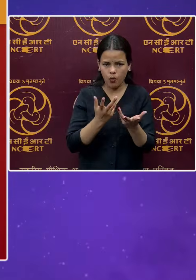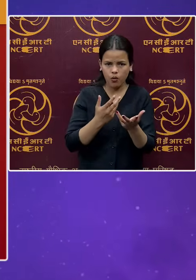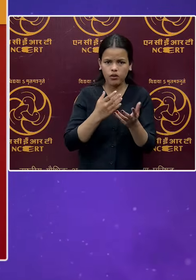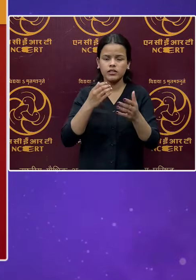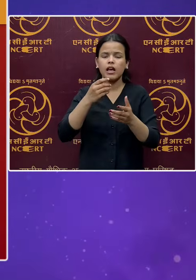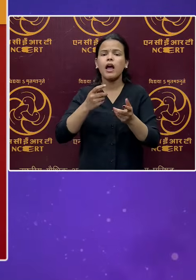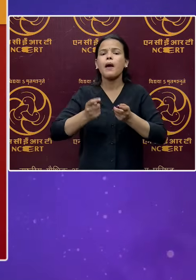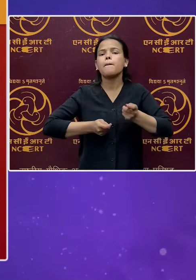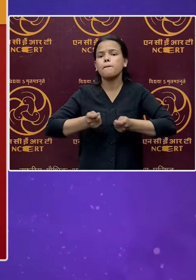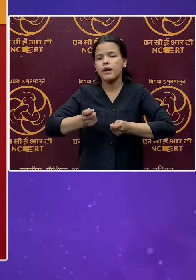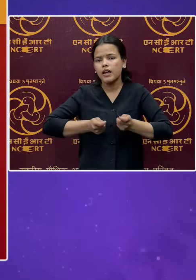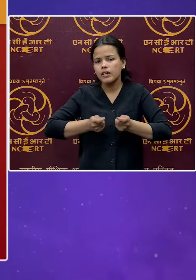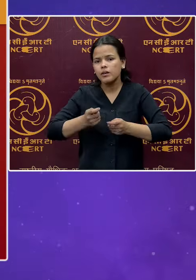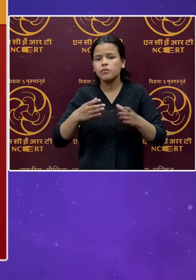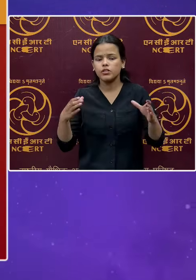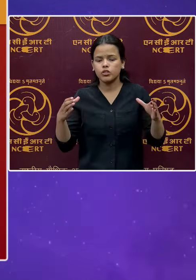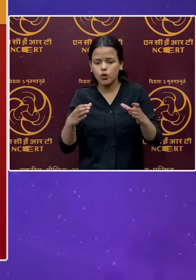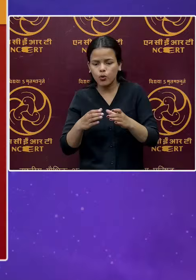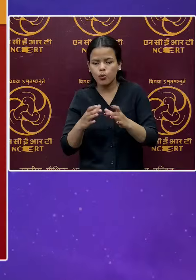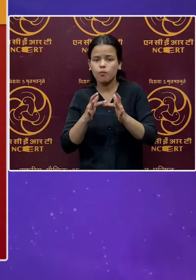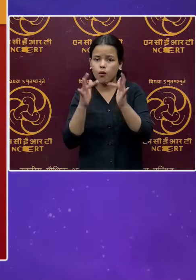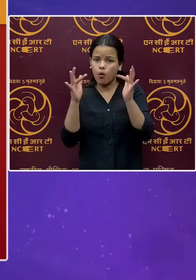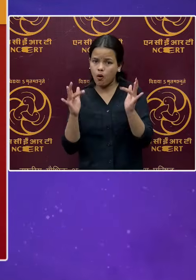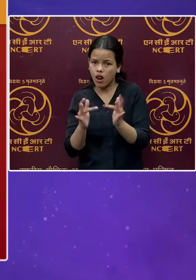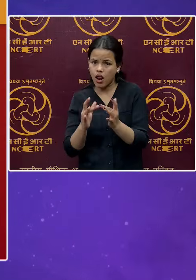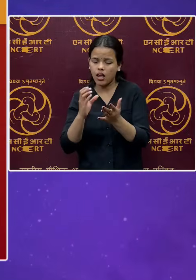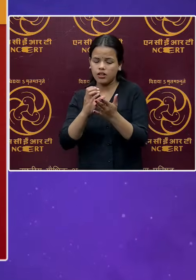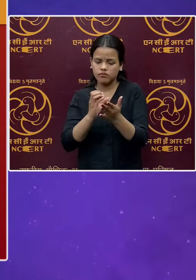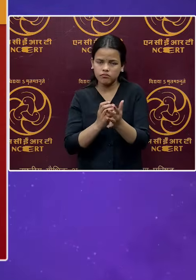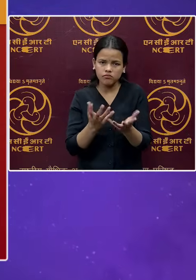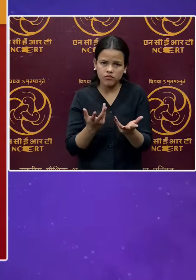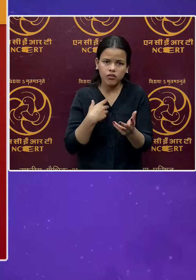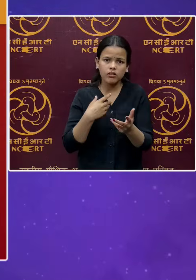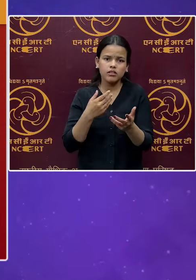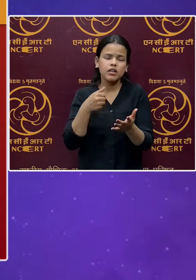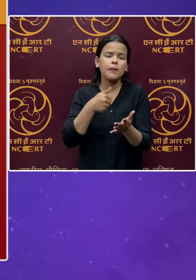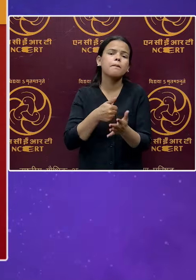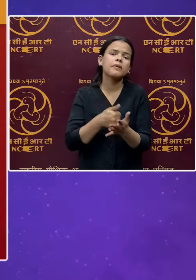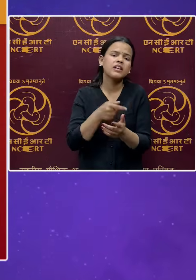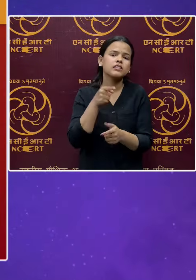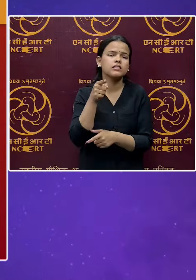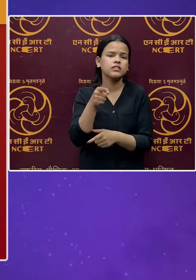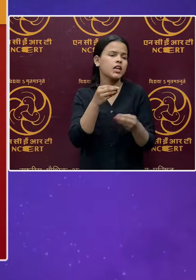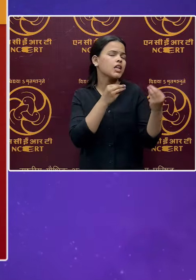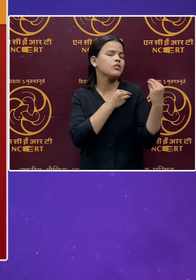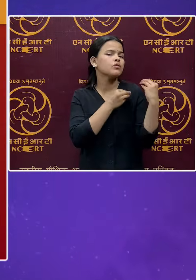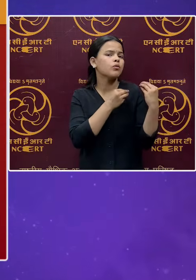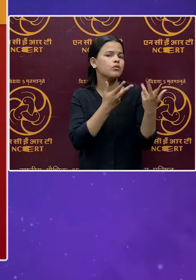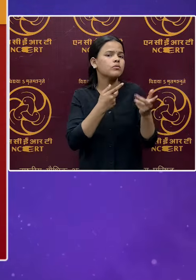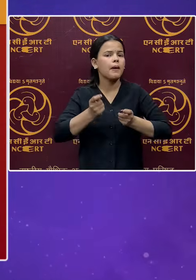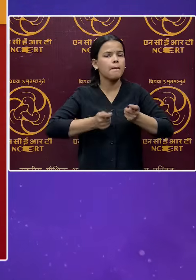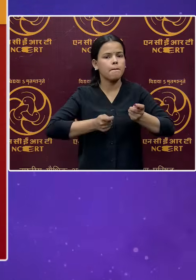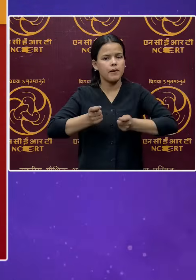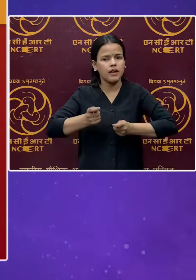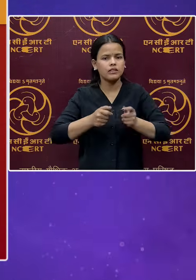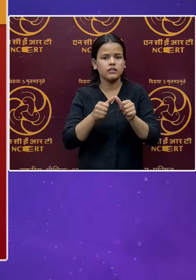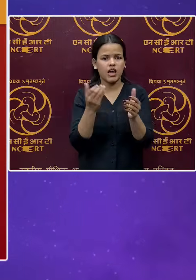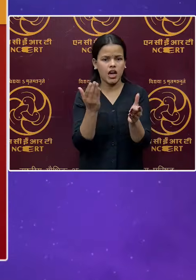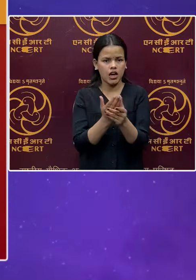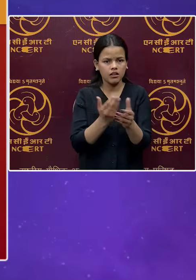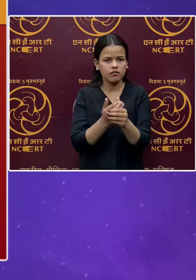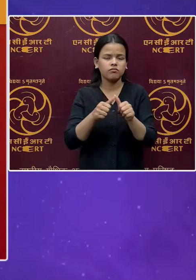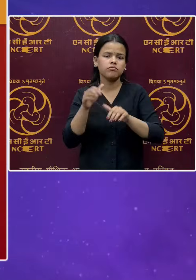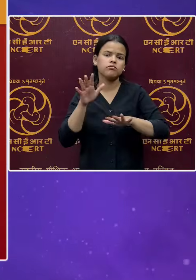of online courses under a platform. Basically, they are responsible for managing administrative activities like